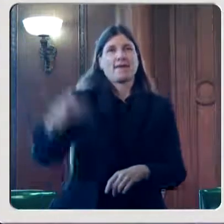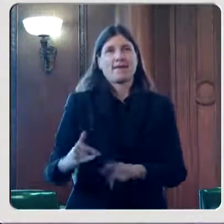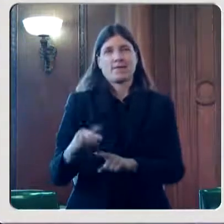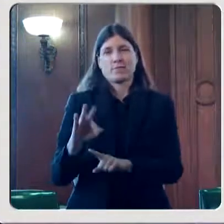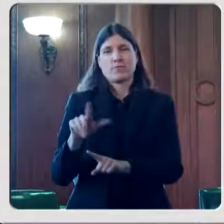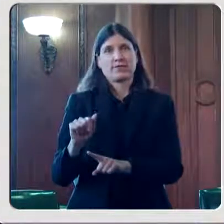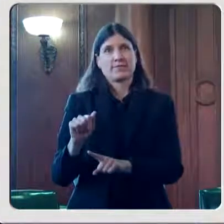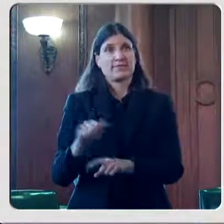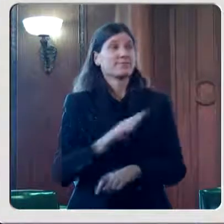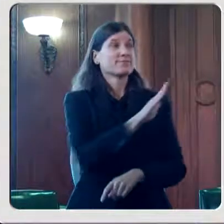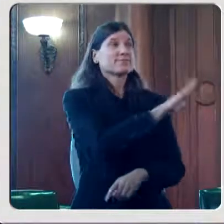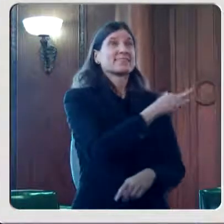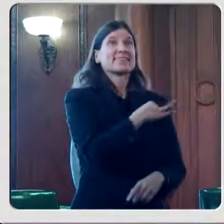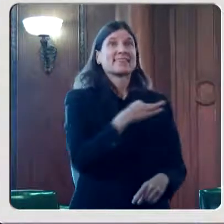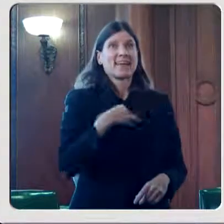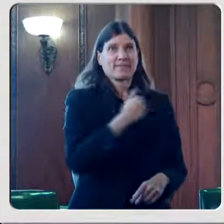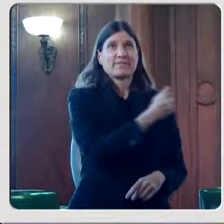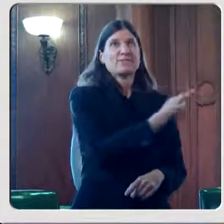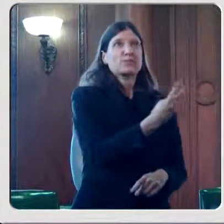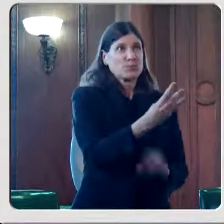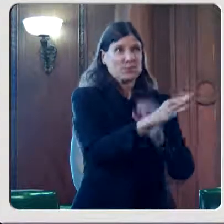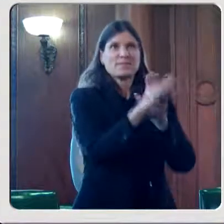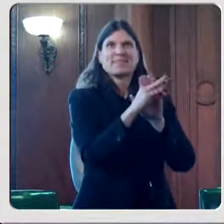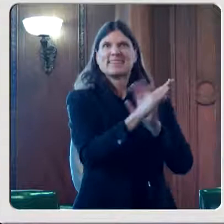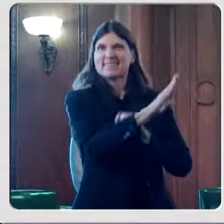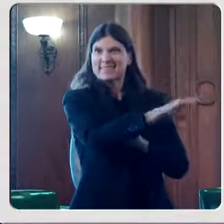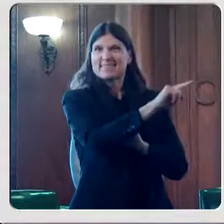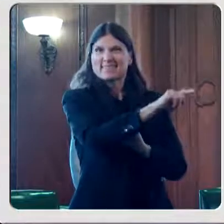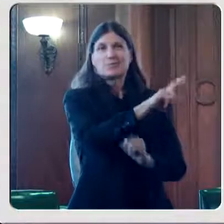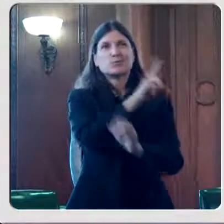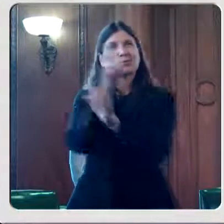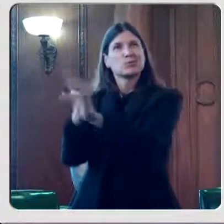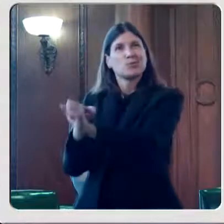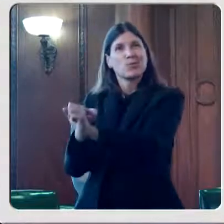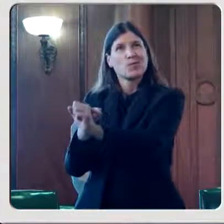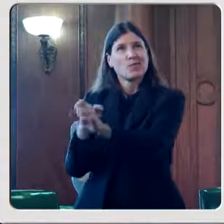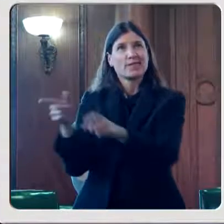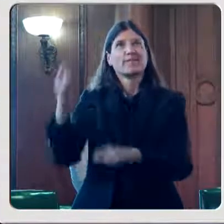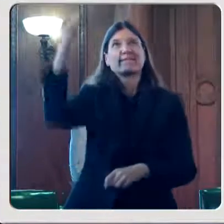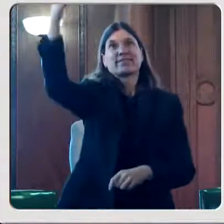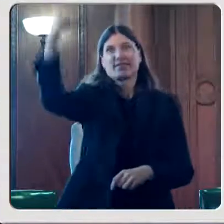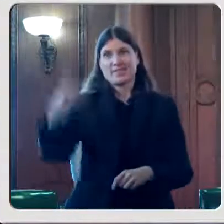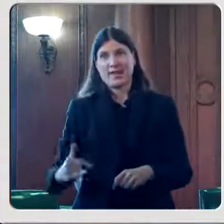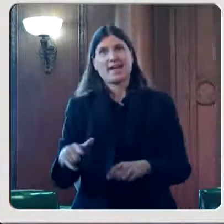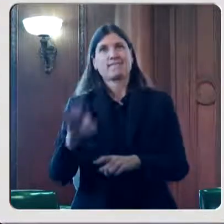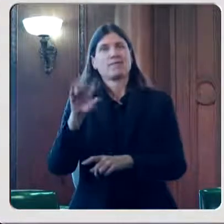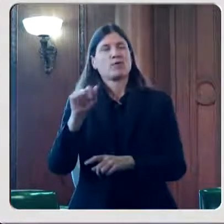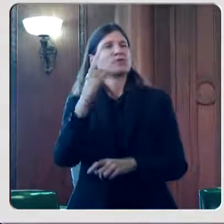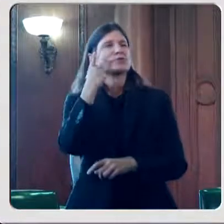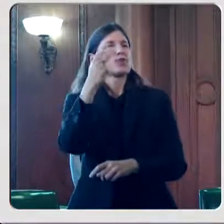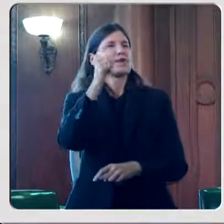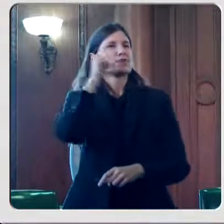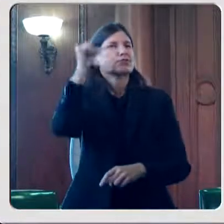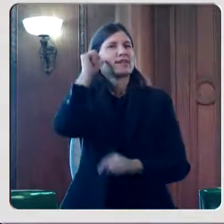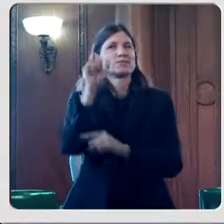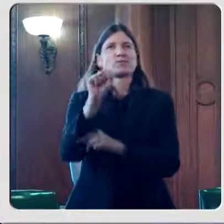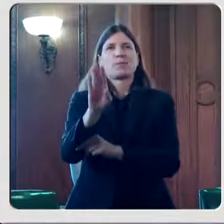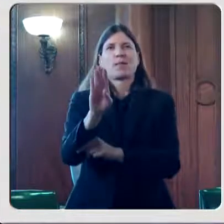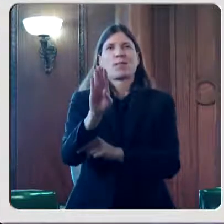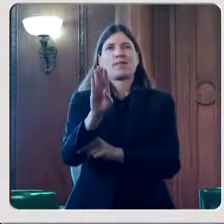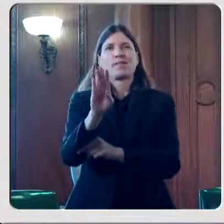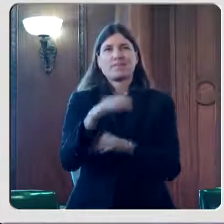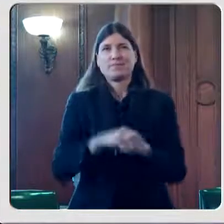were selected to be part of a trip to go down and watch the Super Bowl yesterday. Matthew Bluen, a nurse from